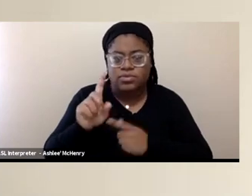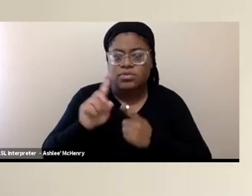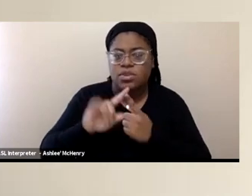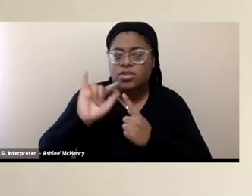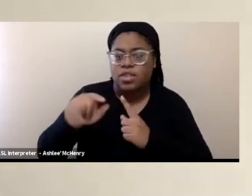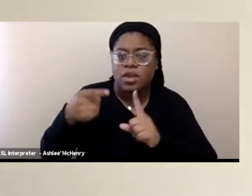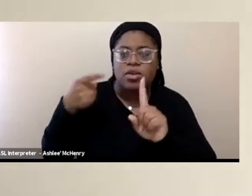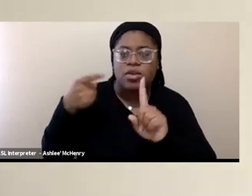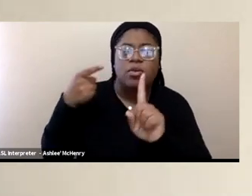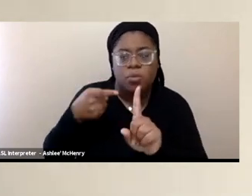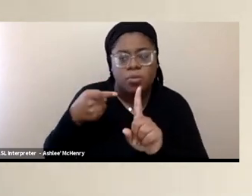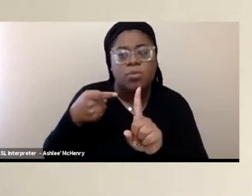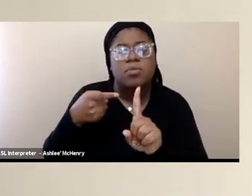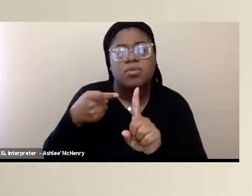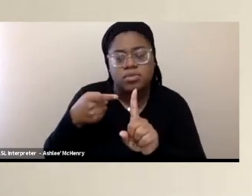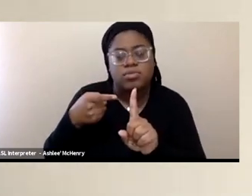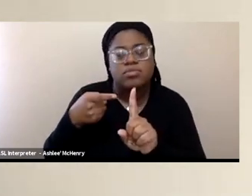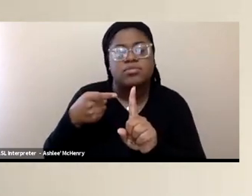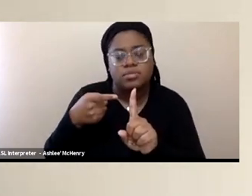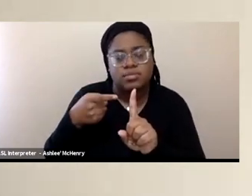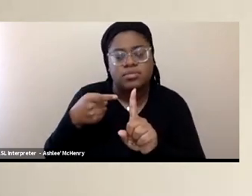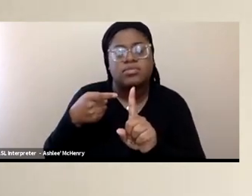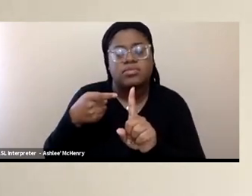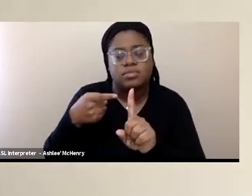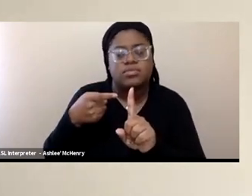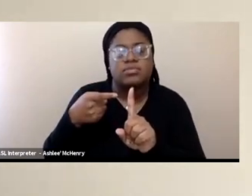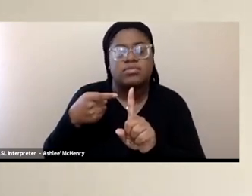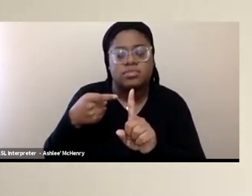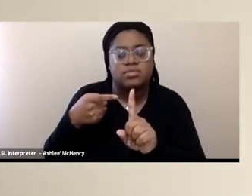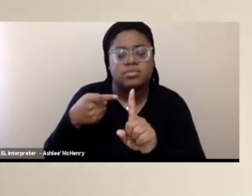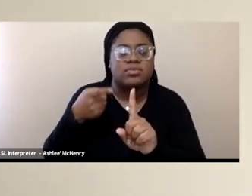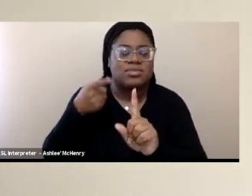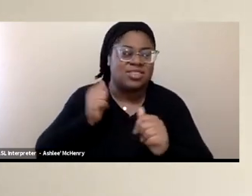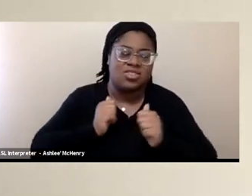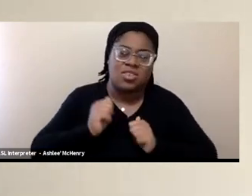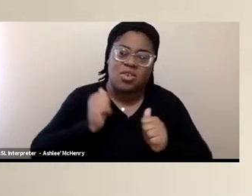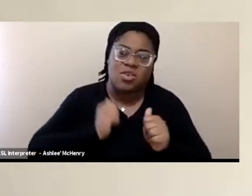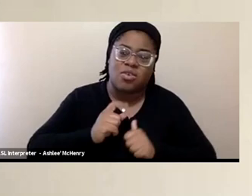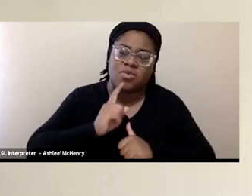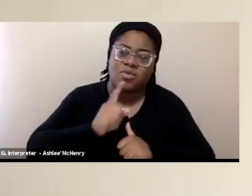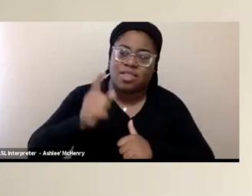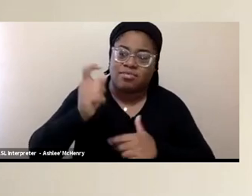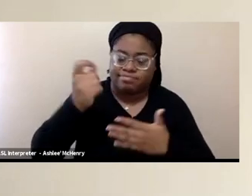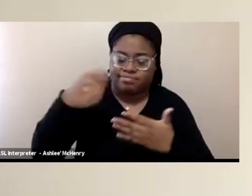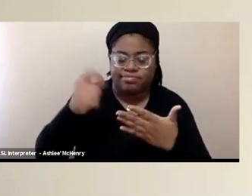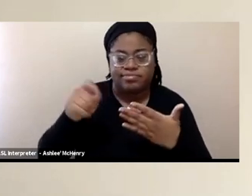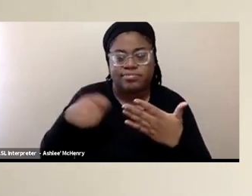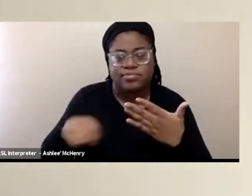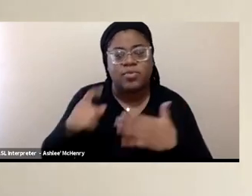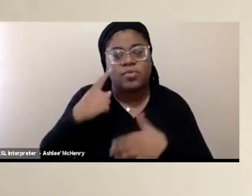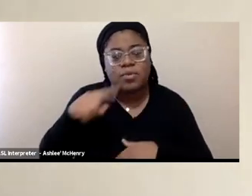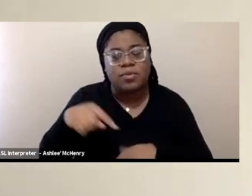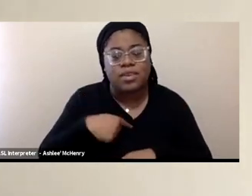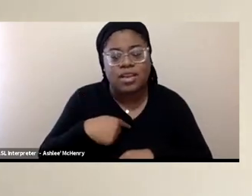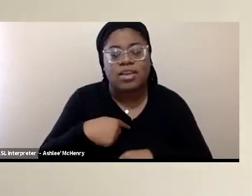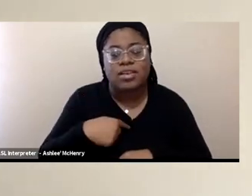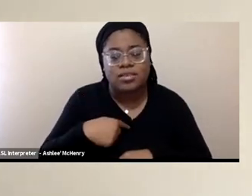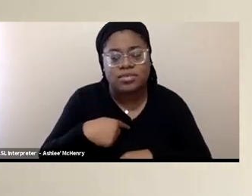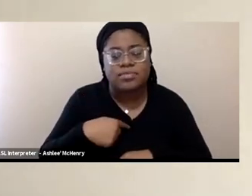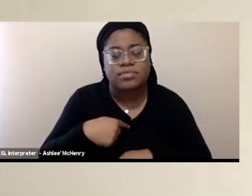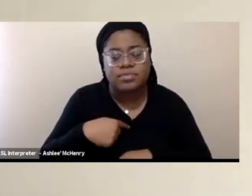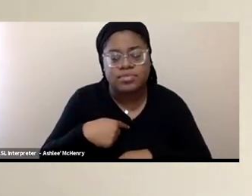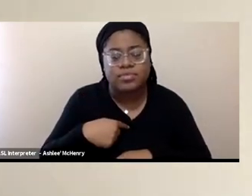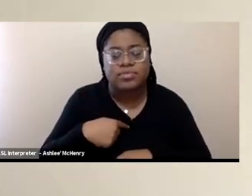goal. And, you know, the show really checked all those boxes for me. And so